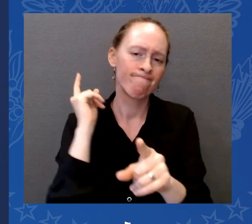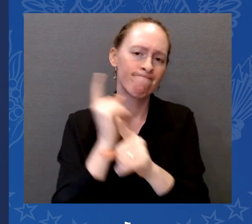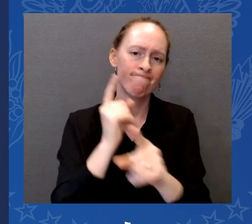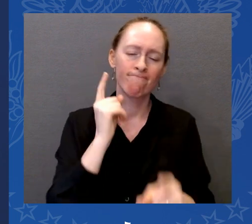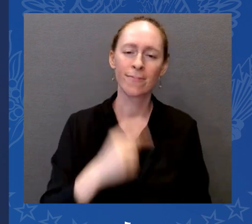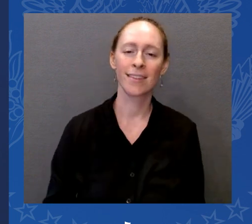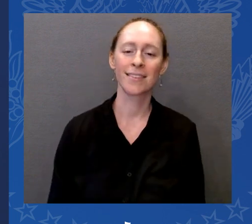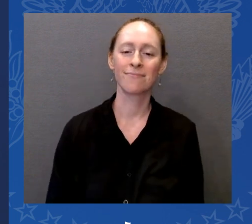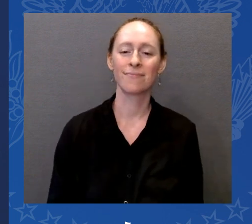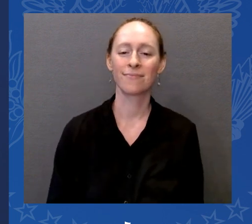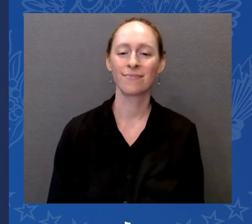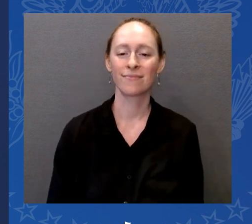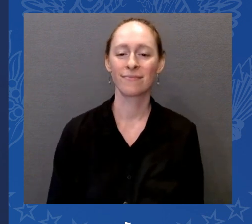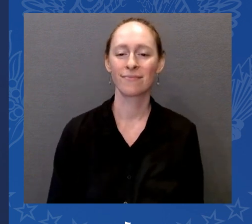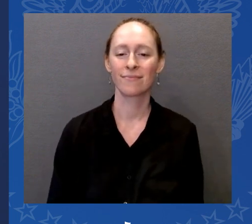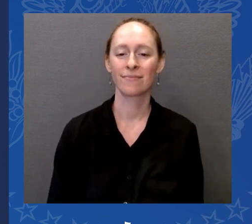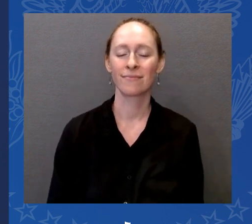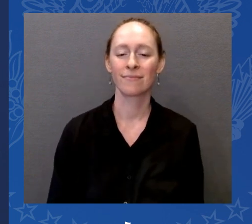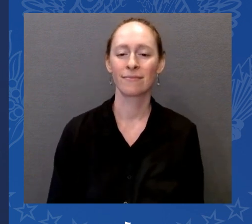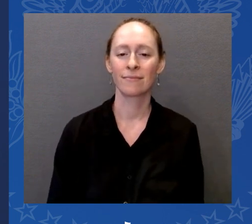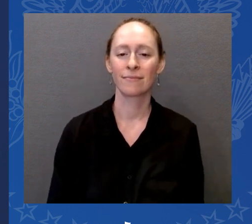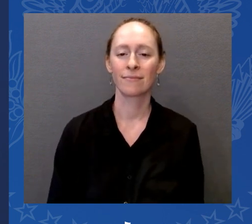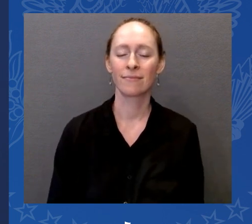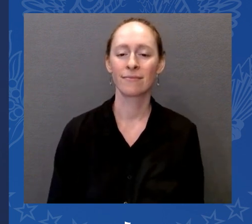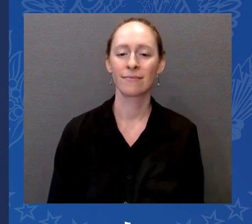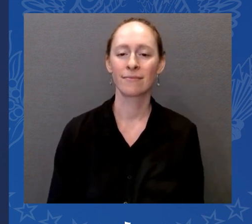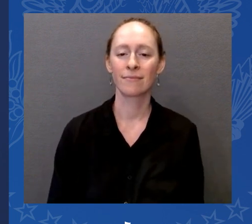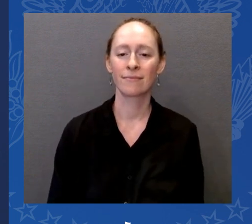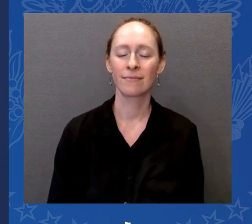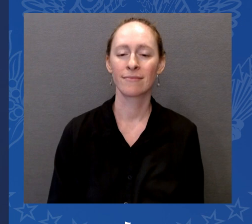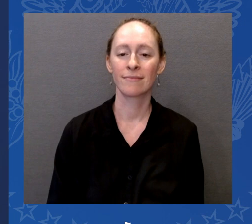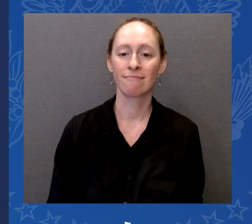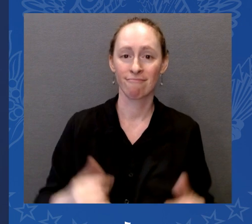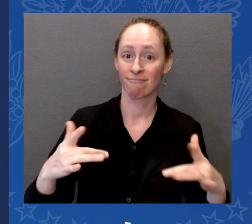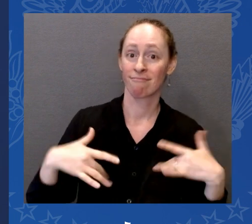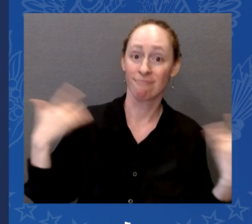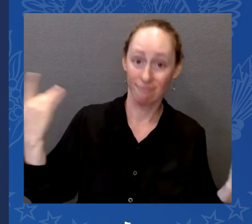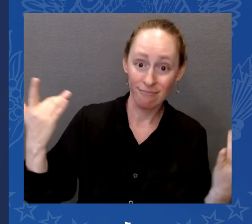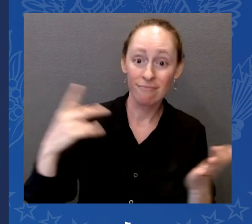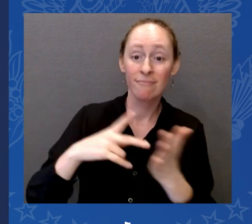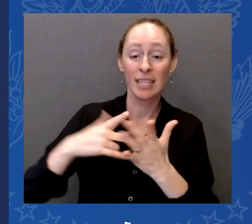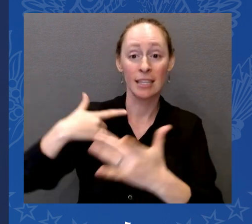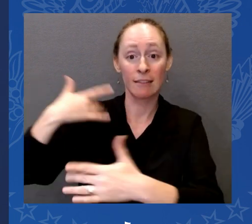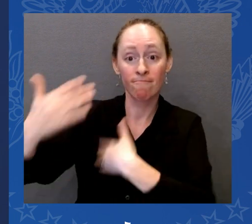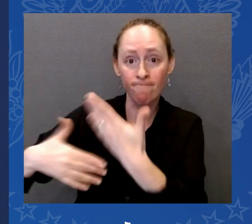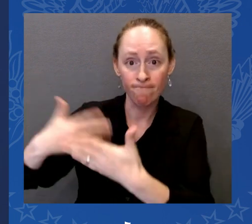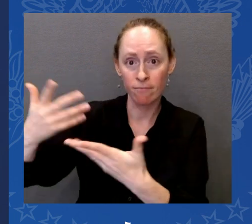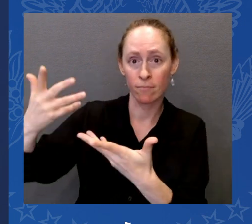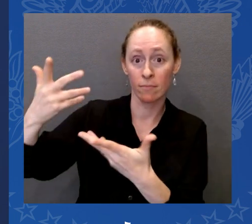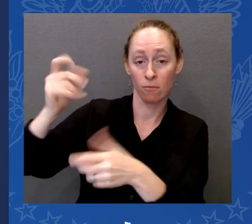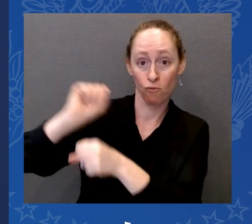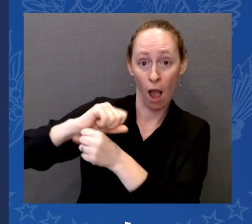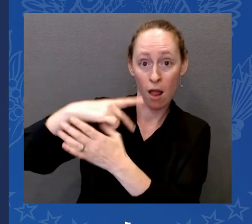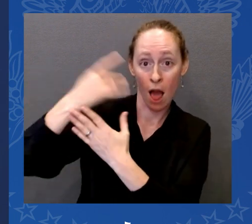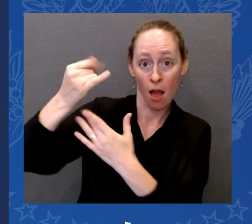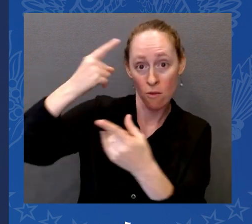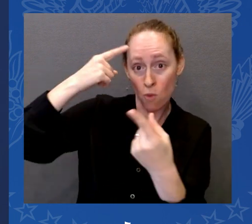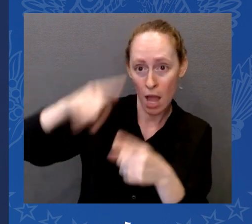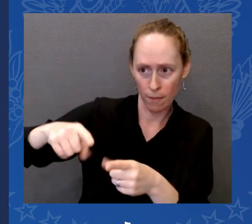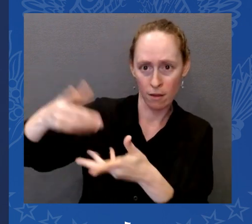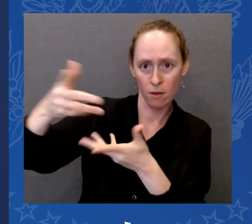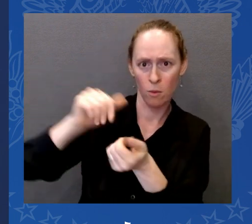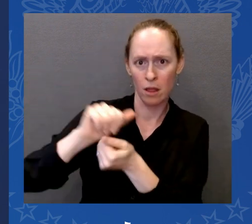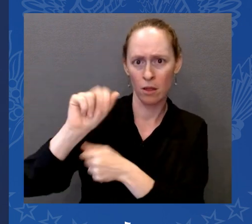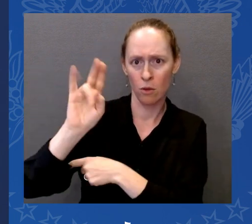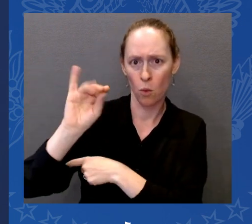And it means that Micron is using one here as well. Micron's also paying the prevailing wage for funding apprenticeships